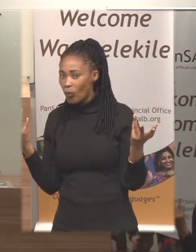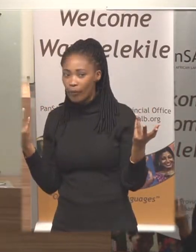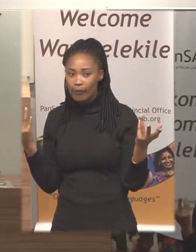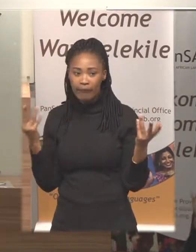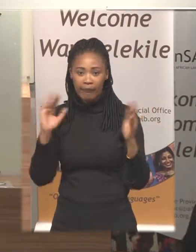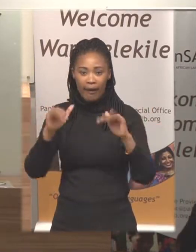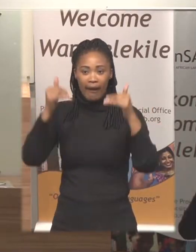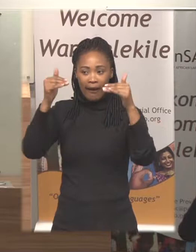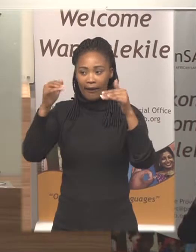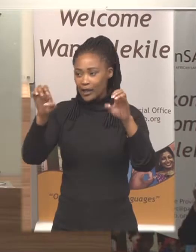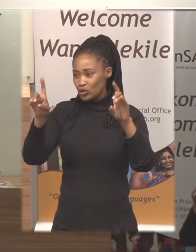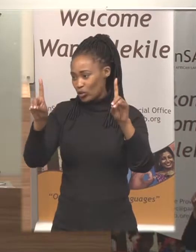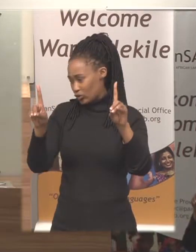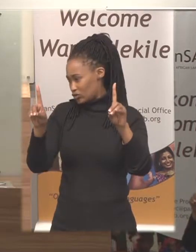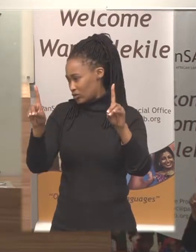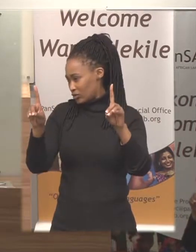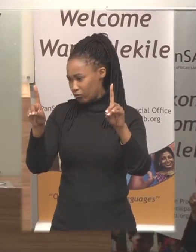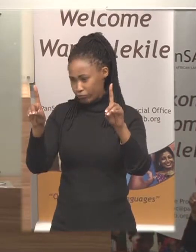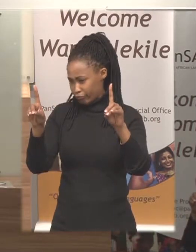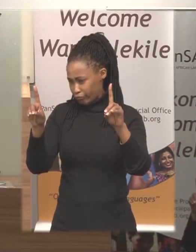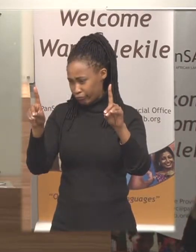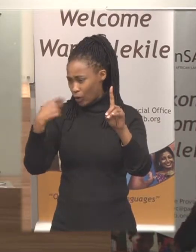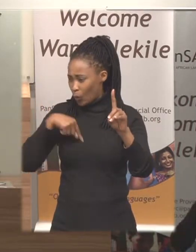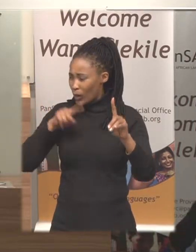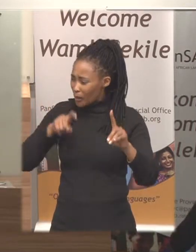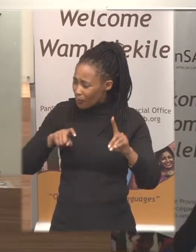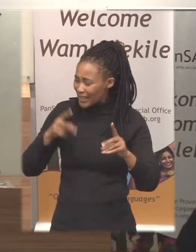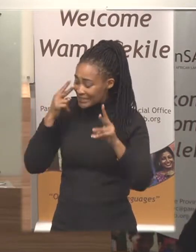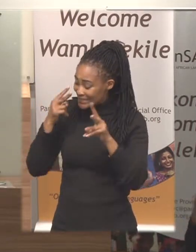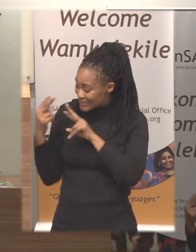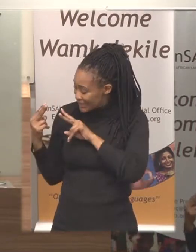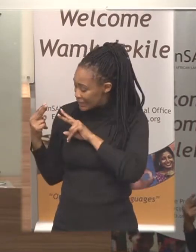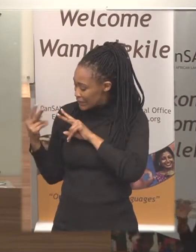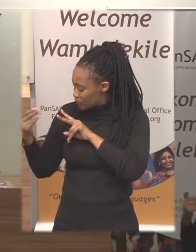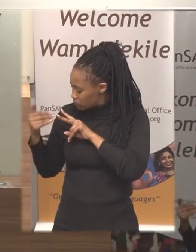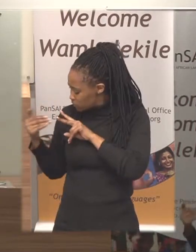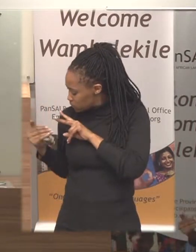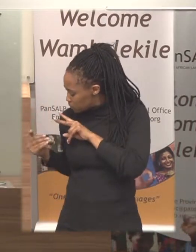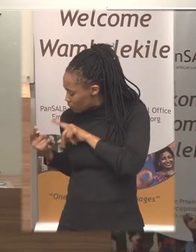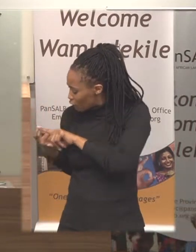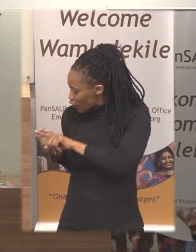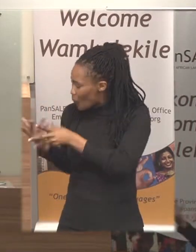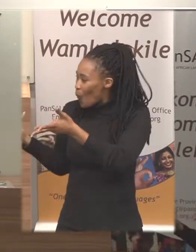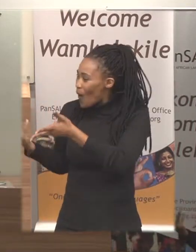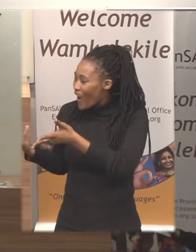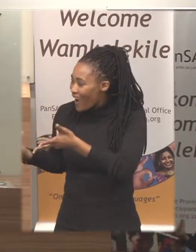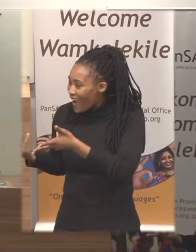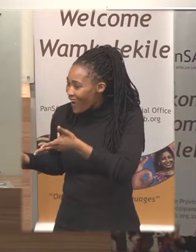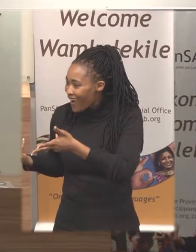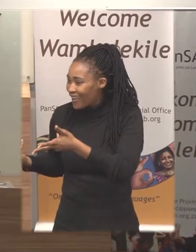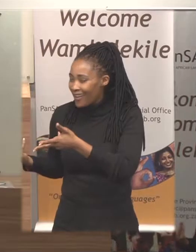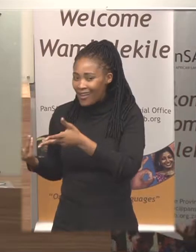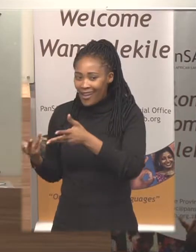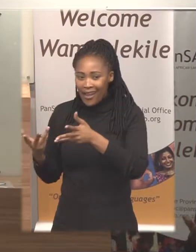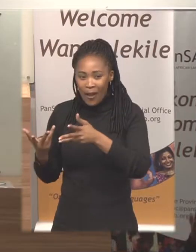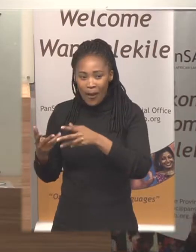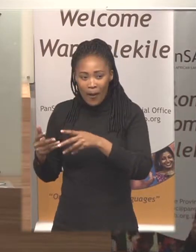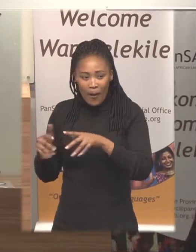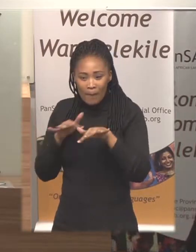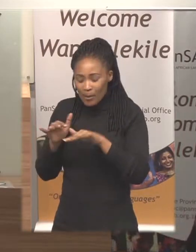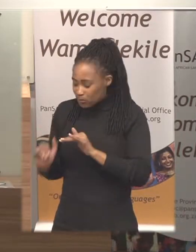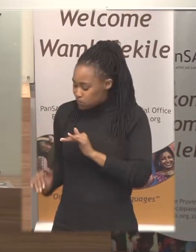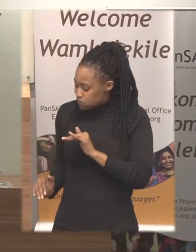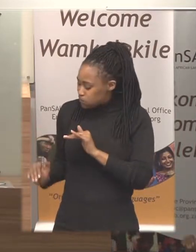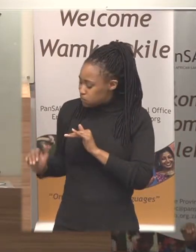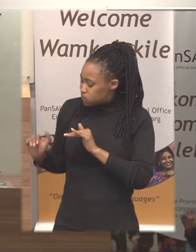into higher education institutions. We actually need to see where they've come from and what people have been socialized